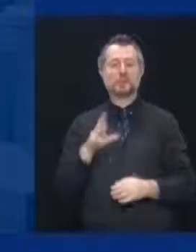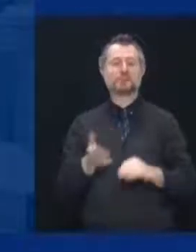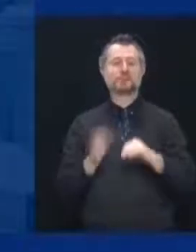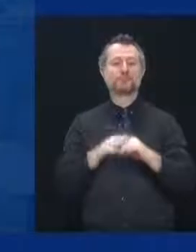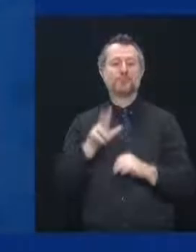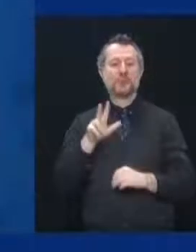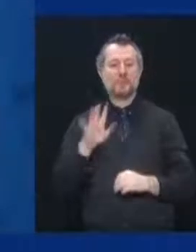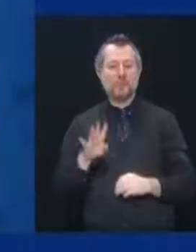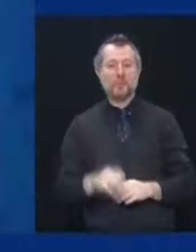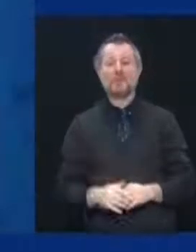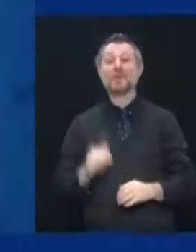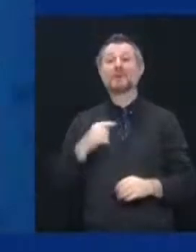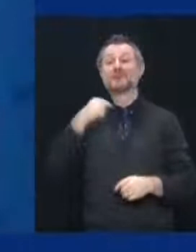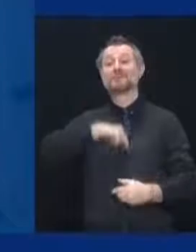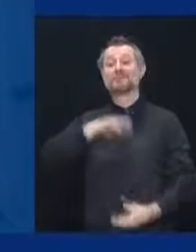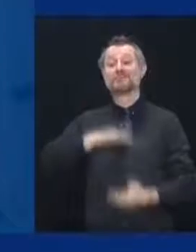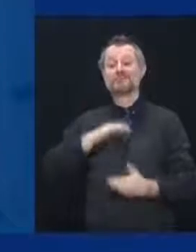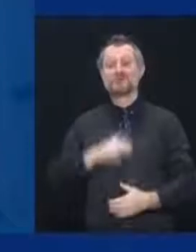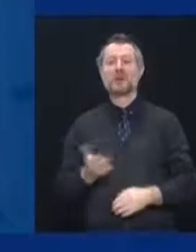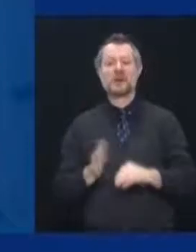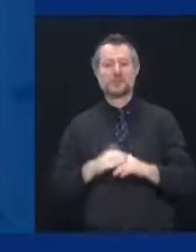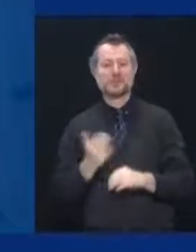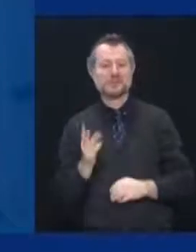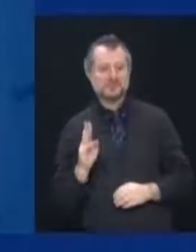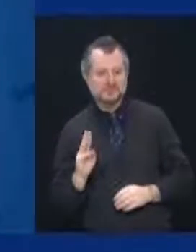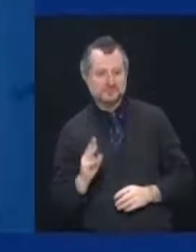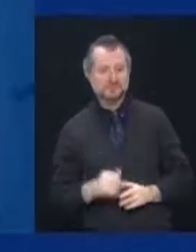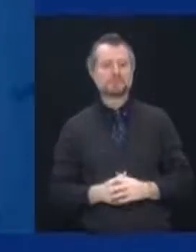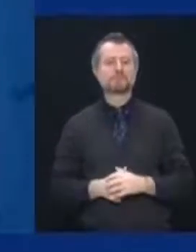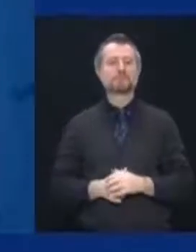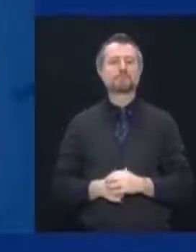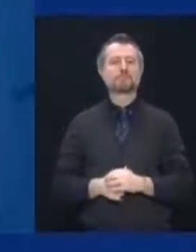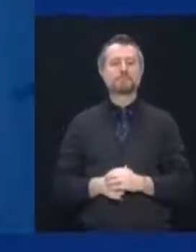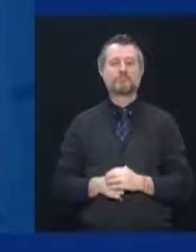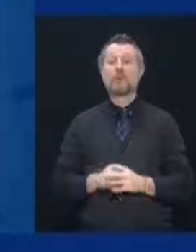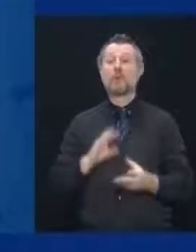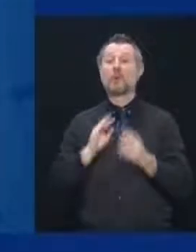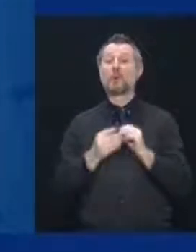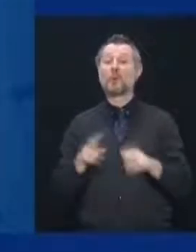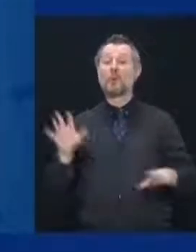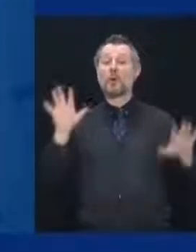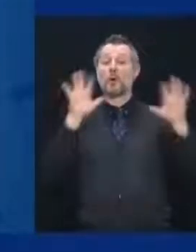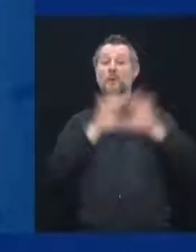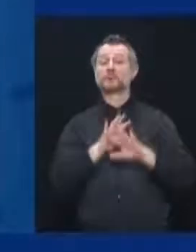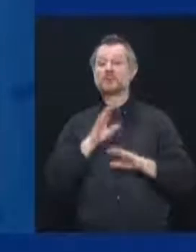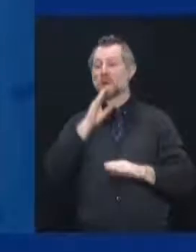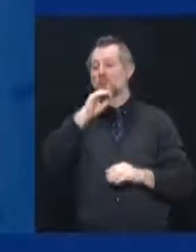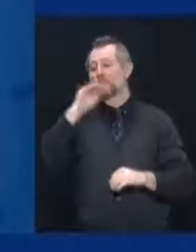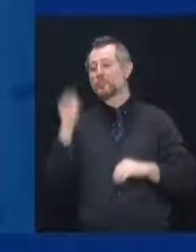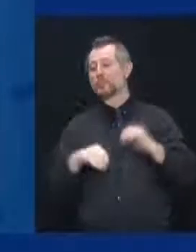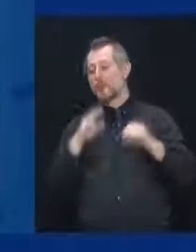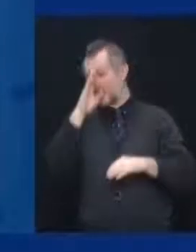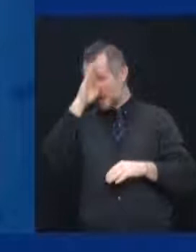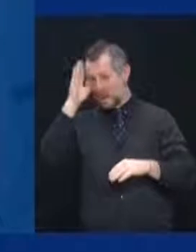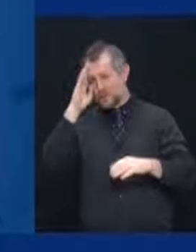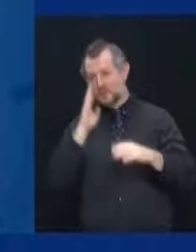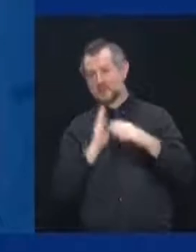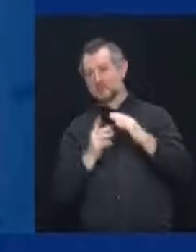and intubations are up 6. When you look across the state, percent hospitalized, Finger Lakes is still number 1,